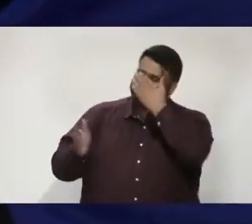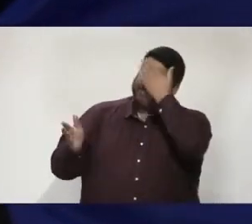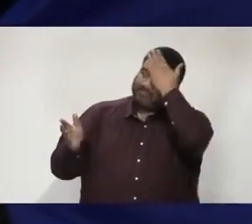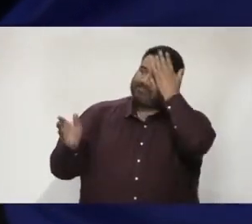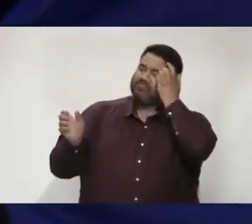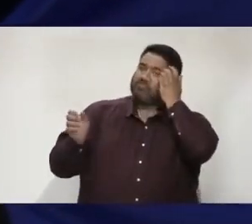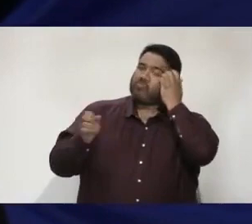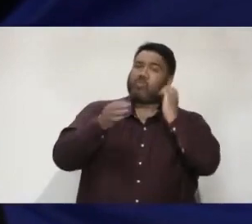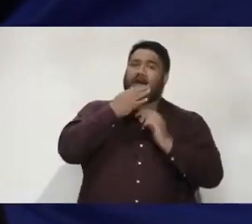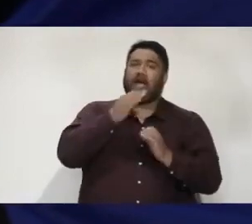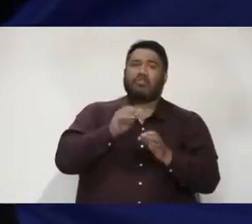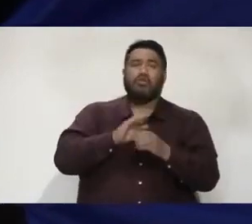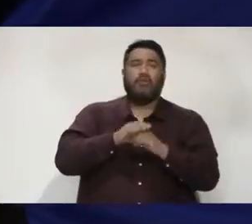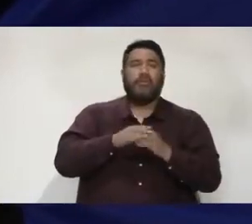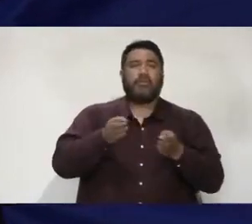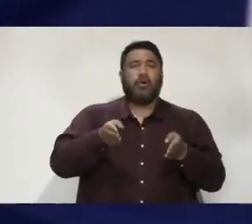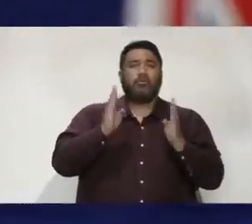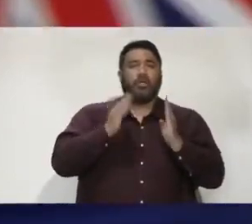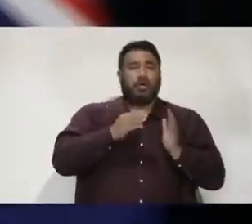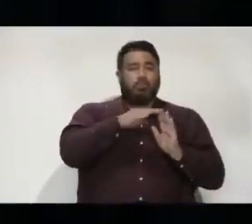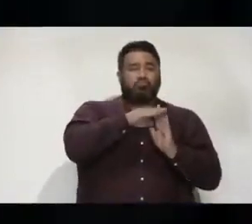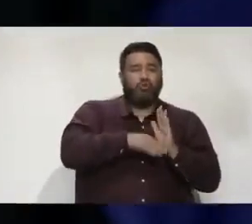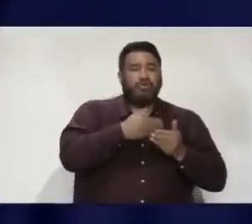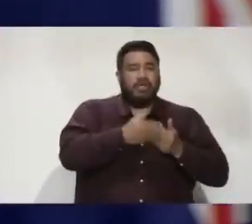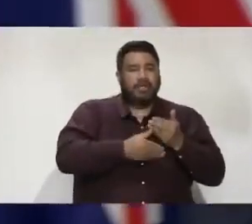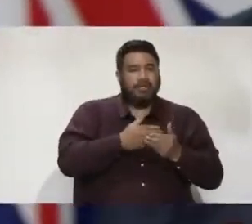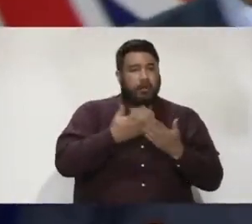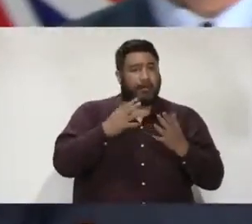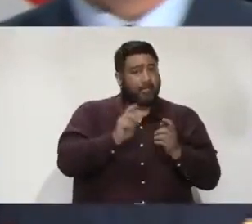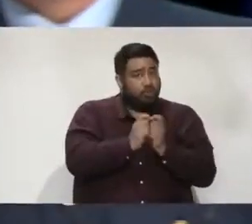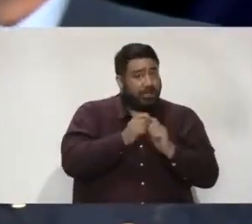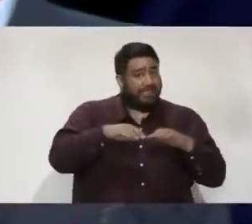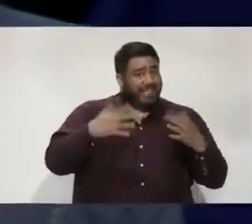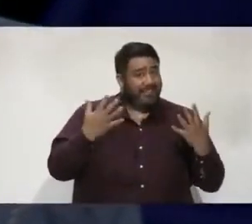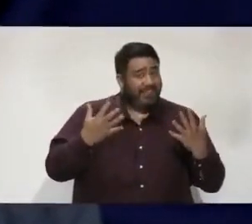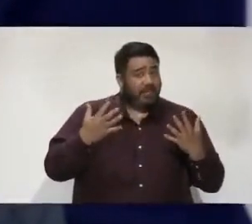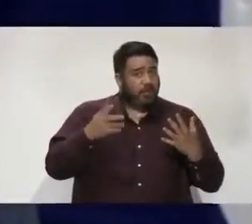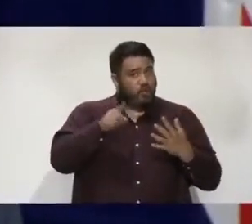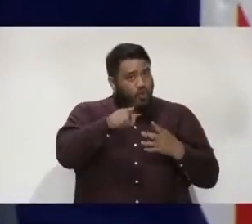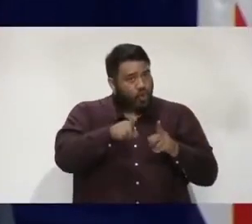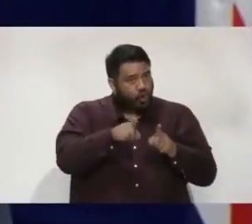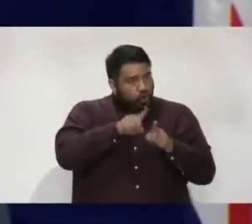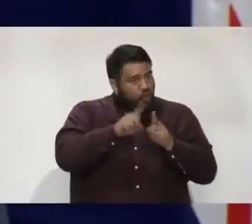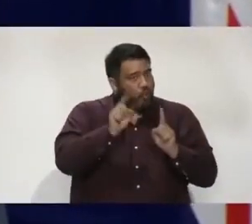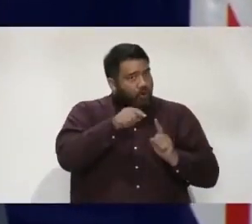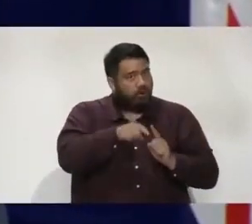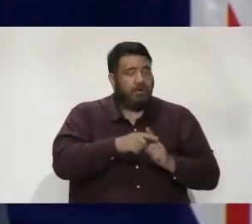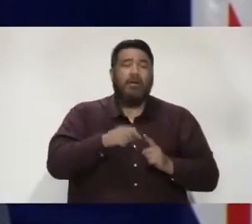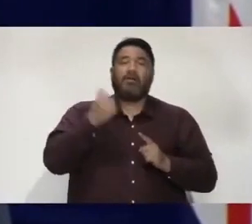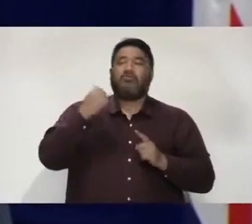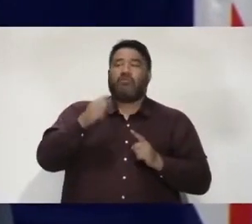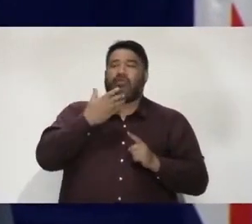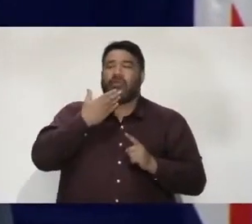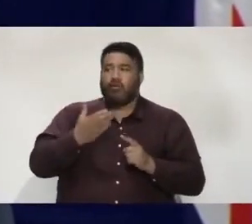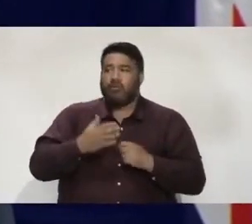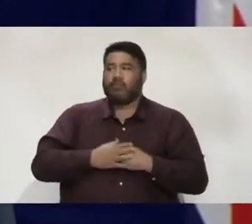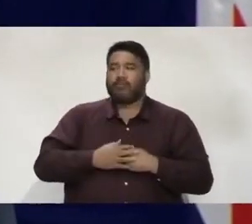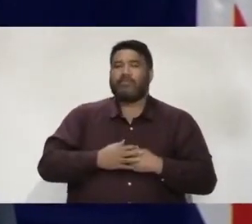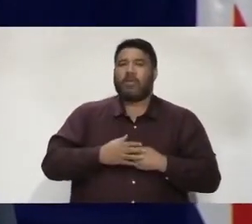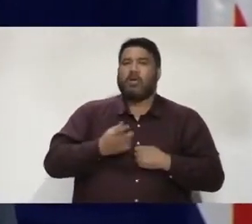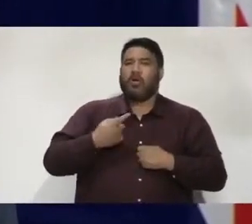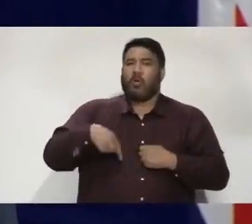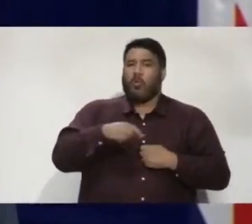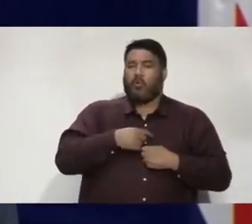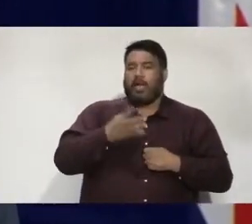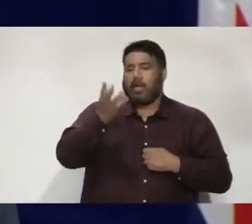now? Do you want to talk about your directive? Yeah. I think what we've learned is well, first of all, we've heard a lot is COVID